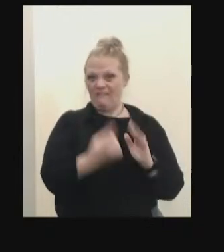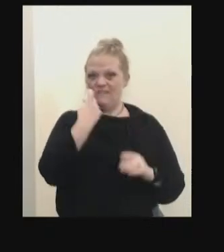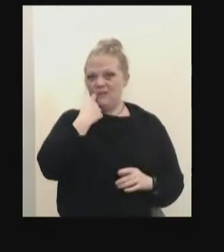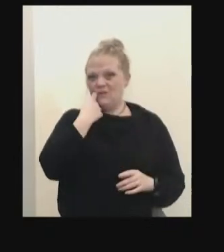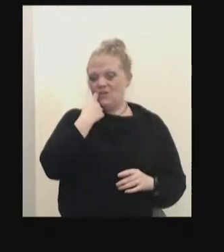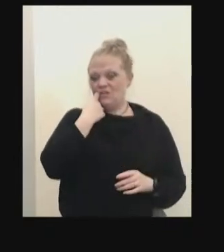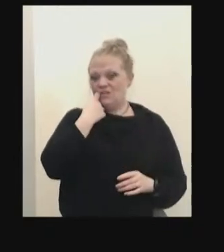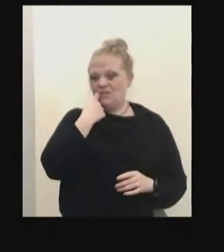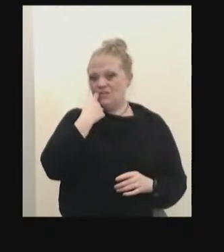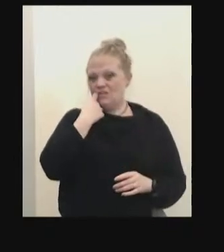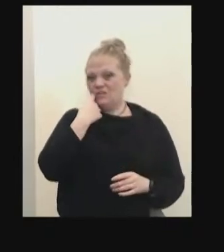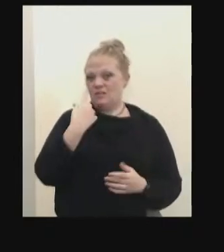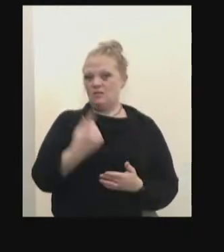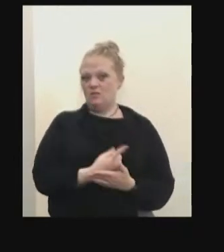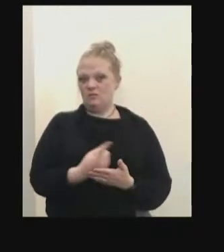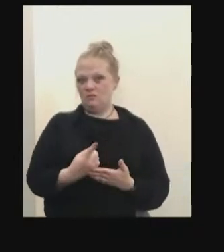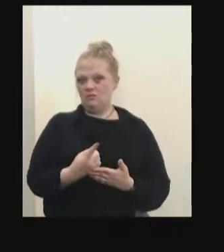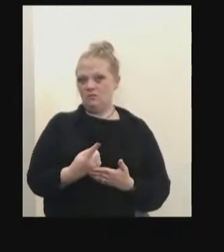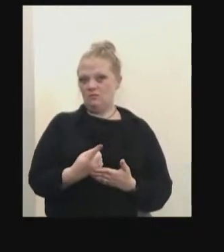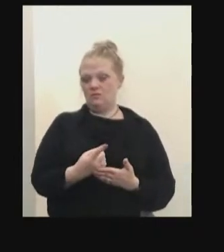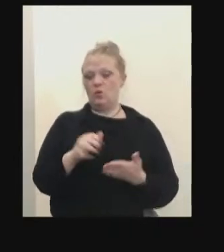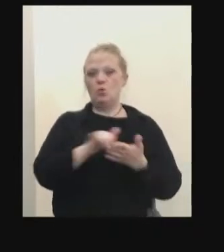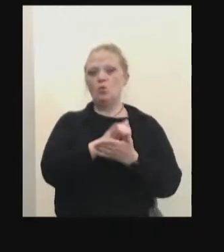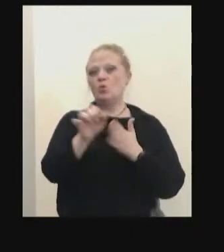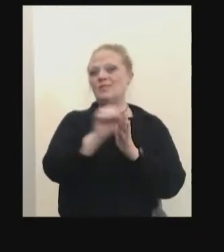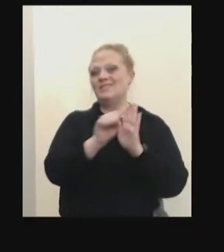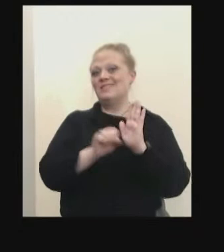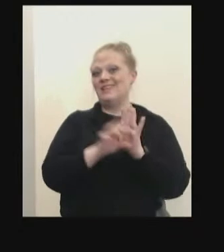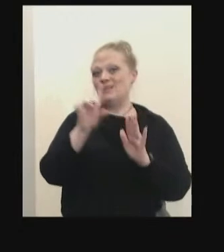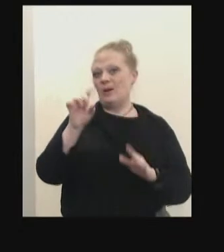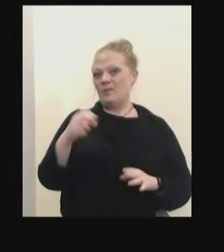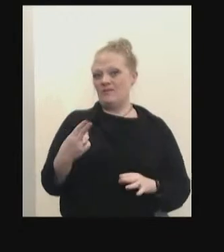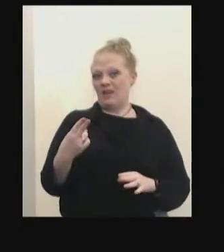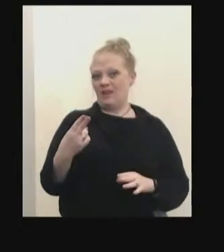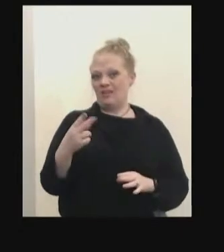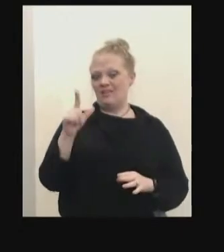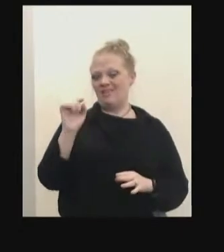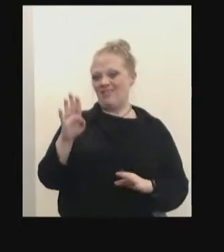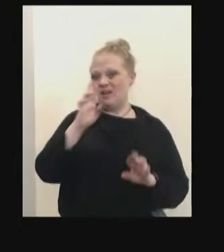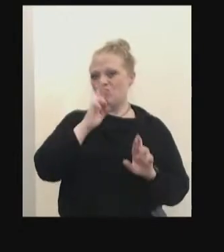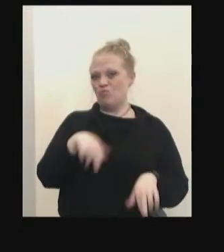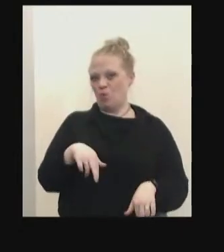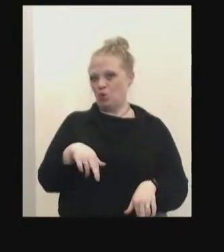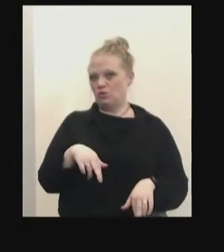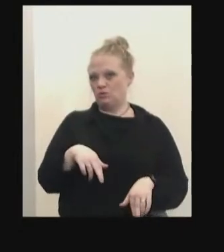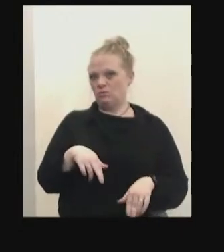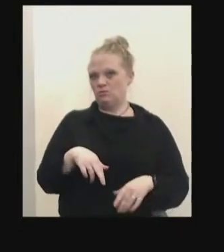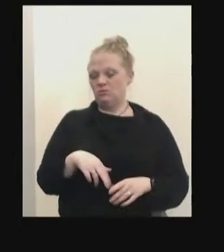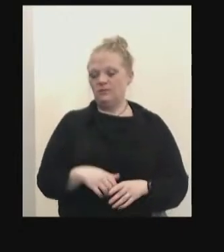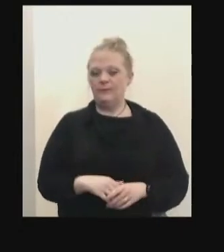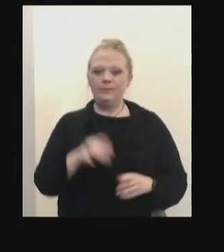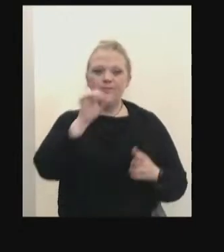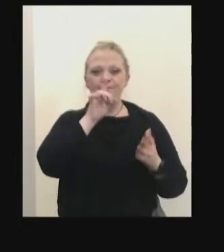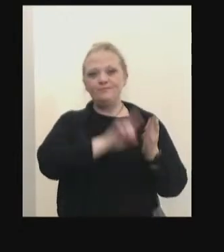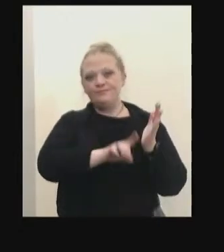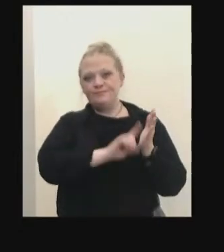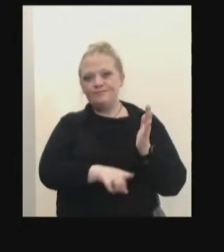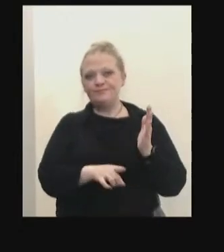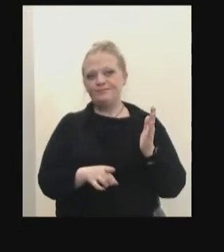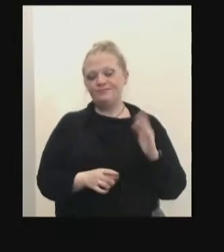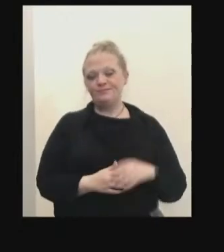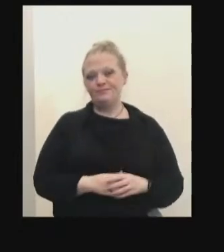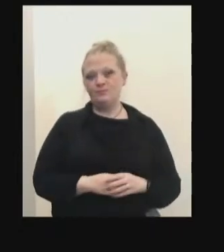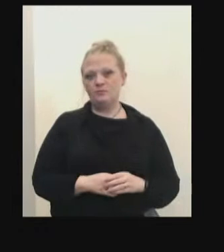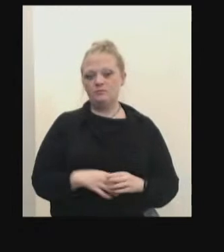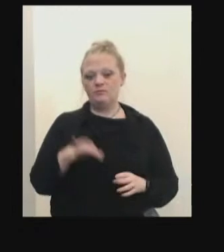New York State Department of Health influenza laboratory report that looks at reported